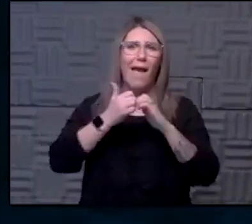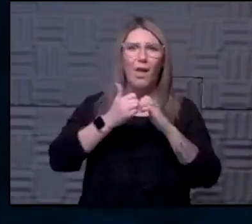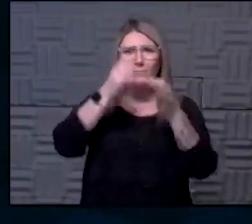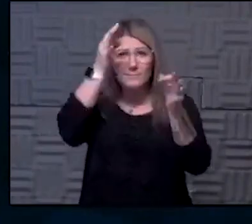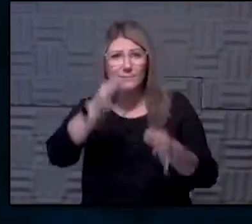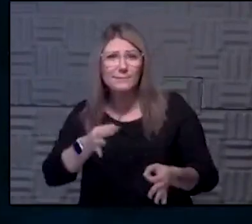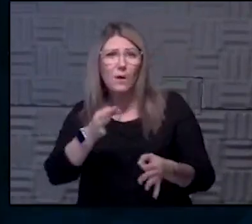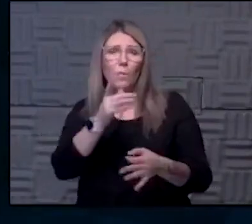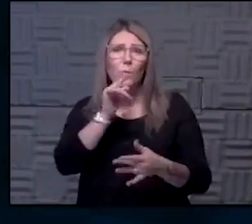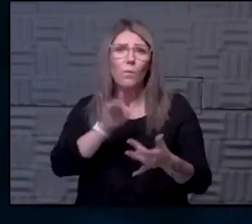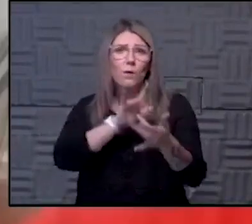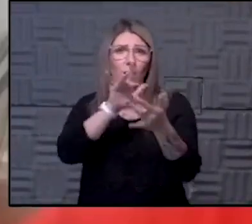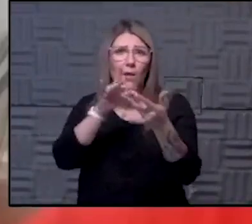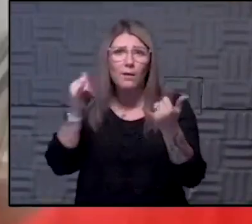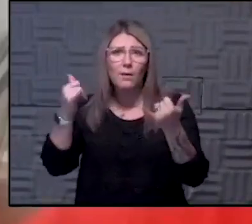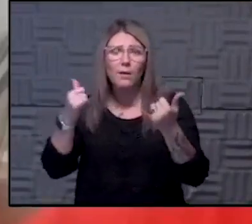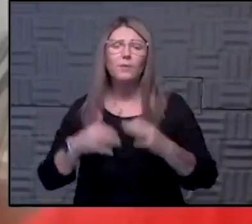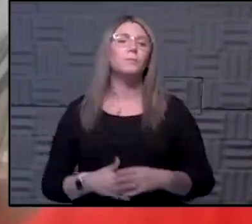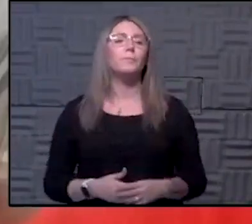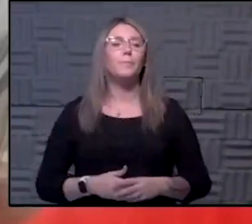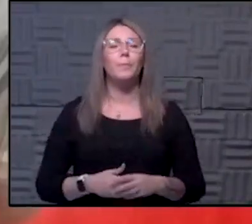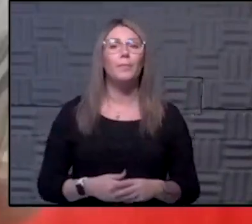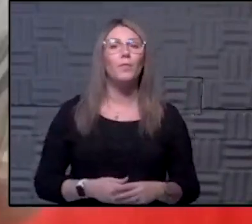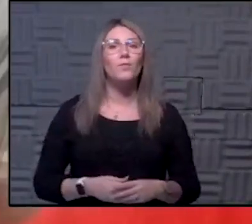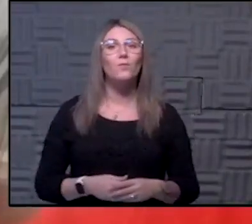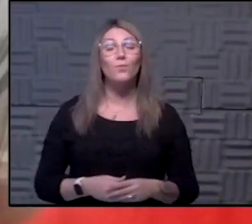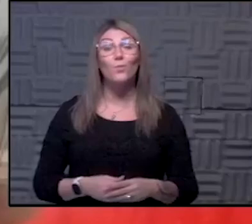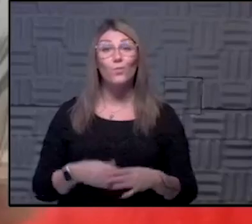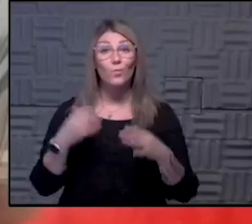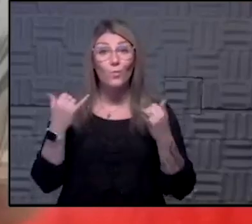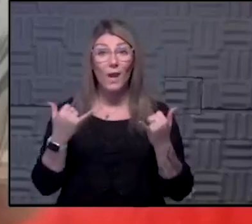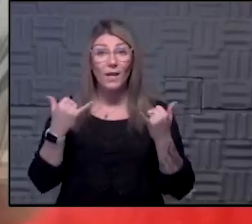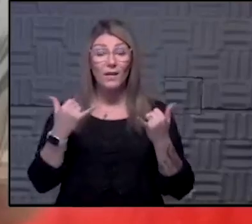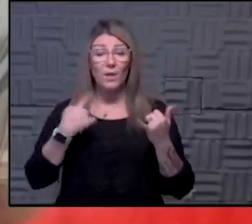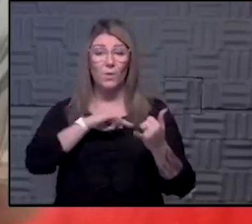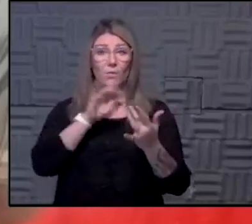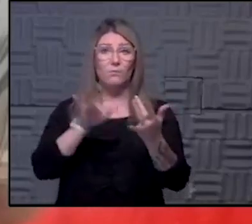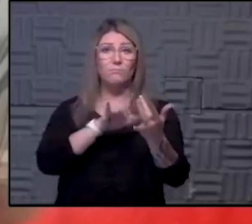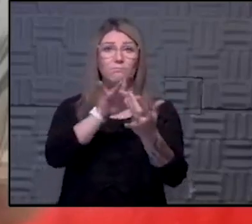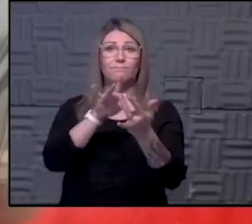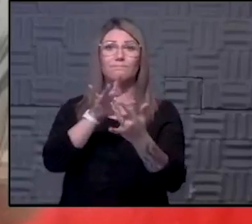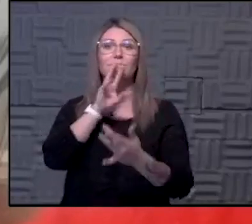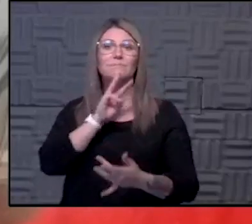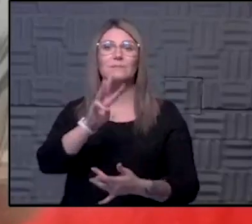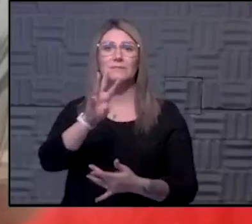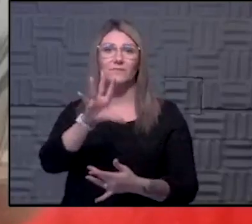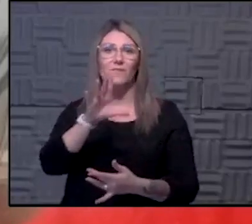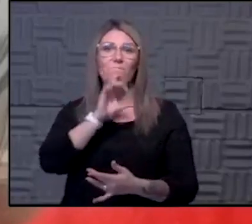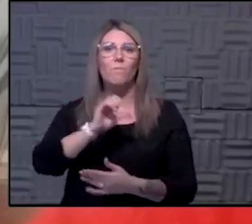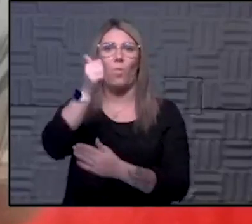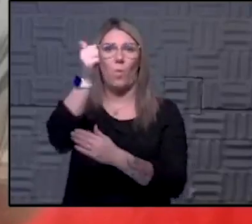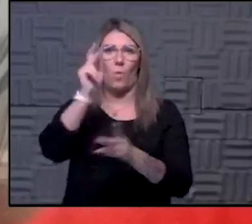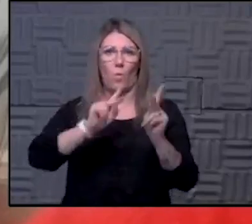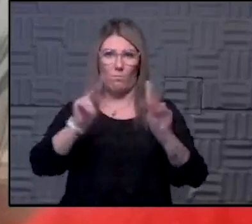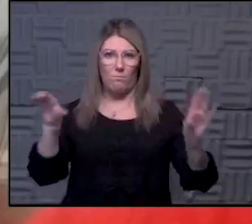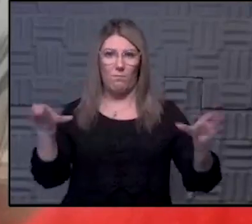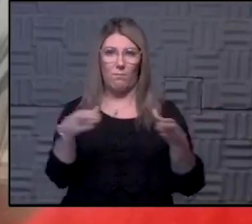now? So right now, we are reaching out to our 65 and greater